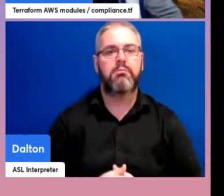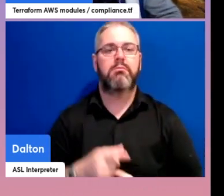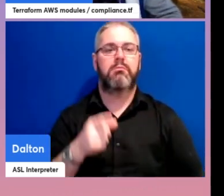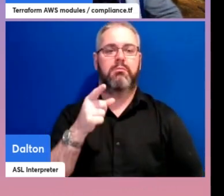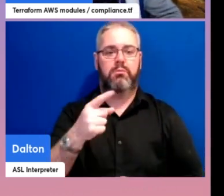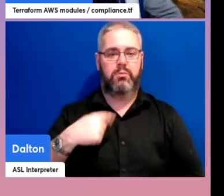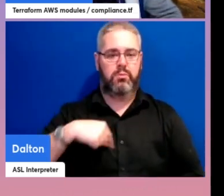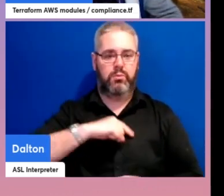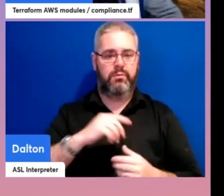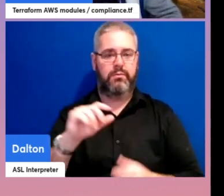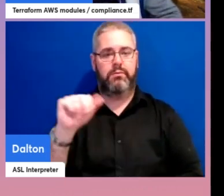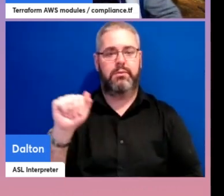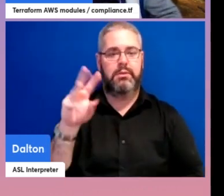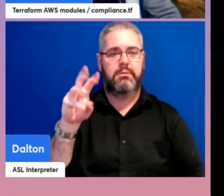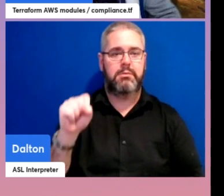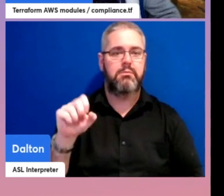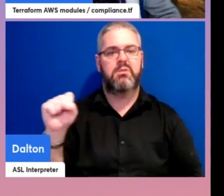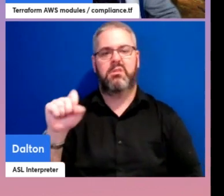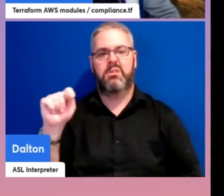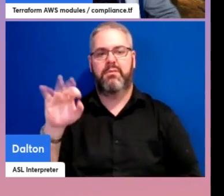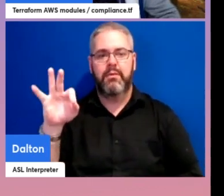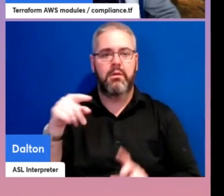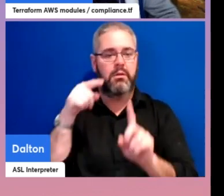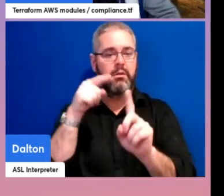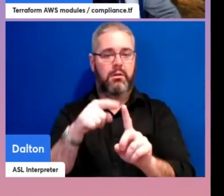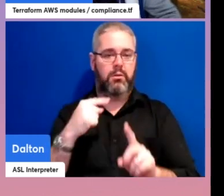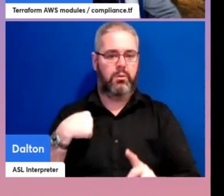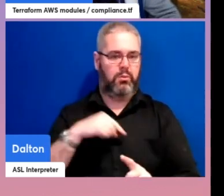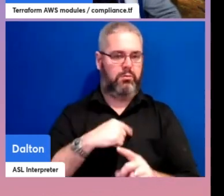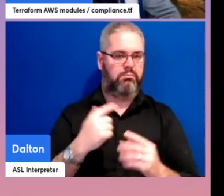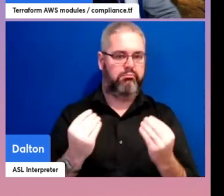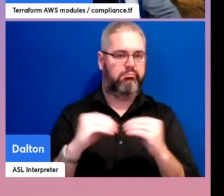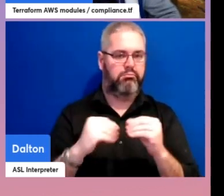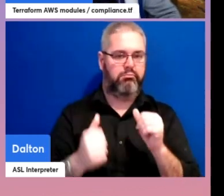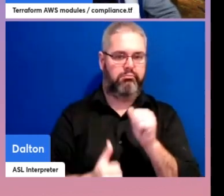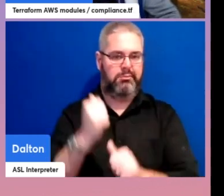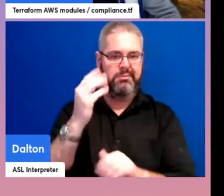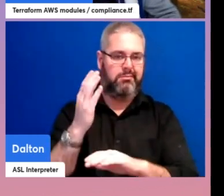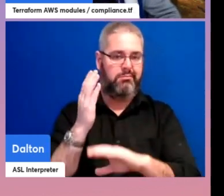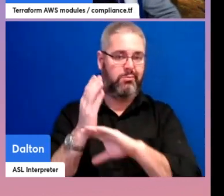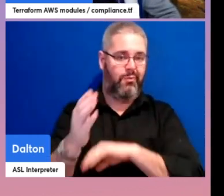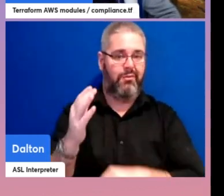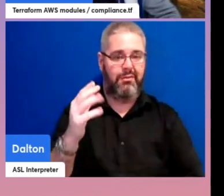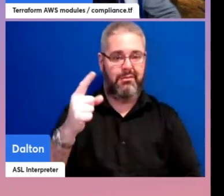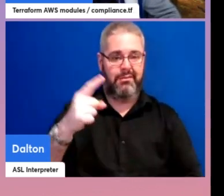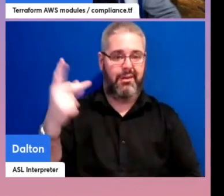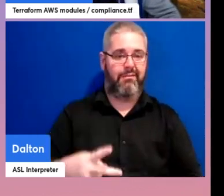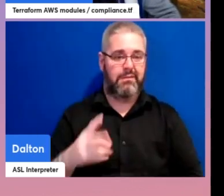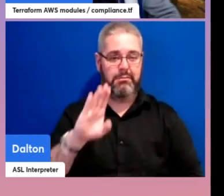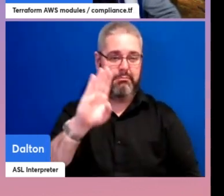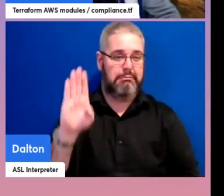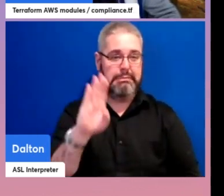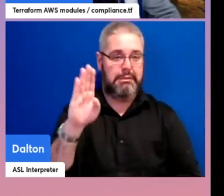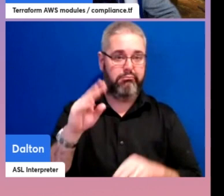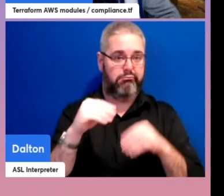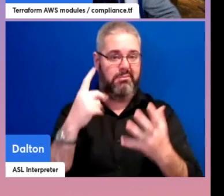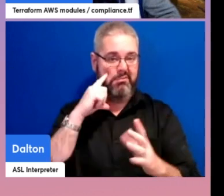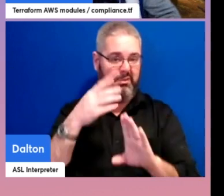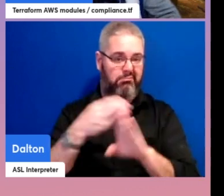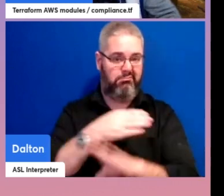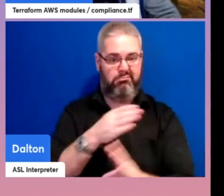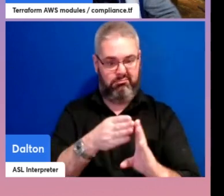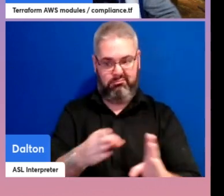AWS modules, for those who don't know, crossed more than 500 million provisions over this period of